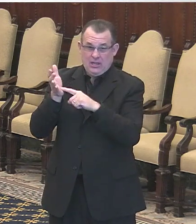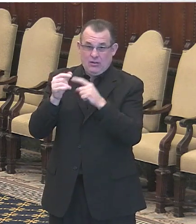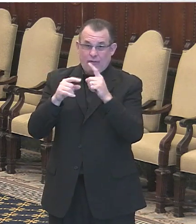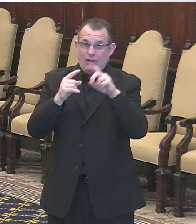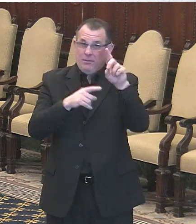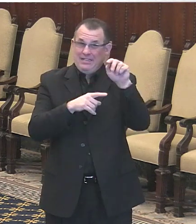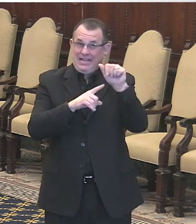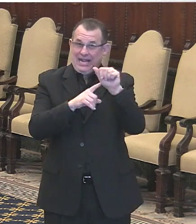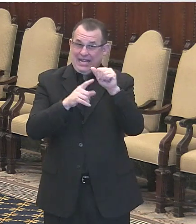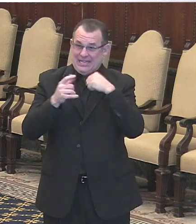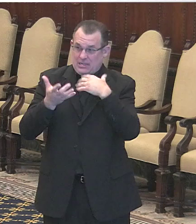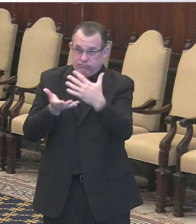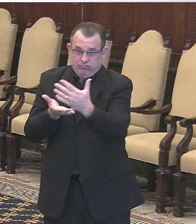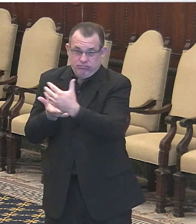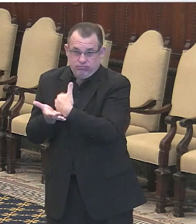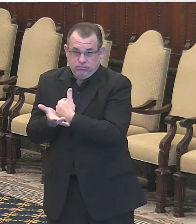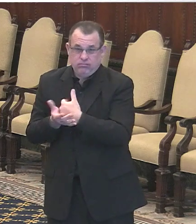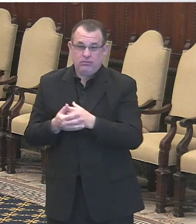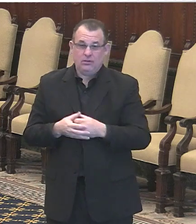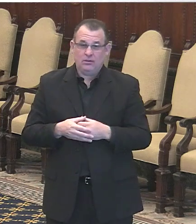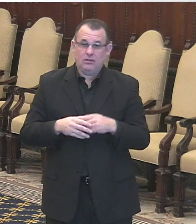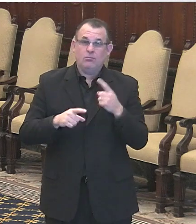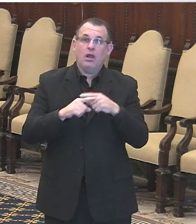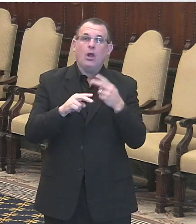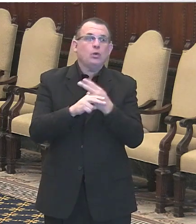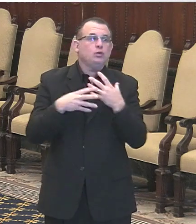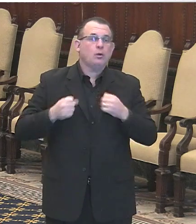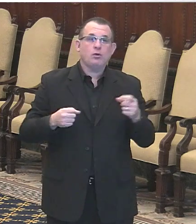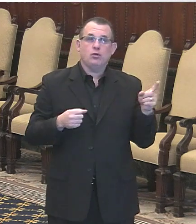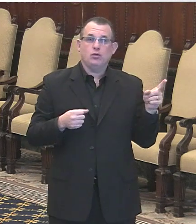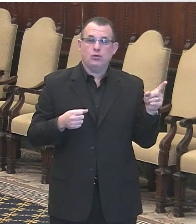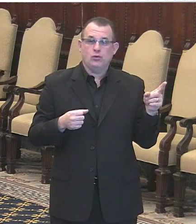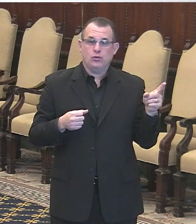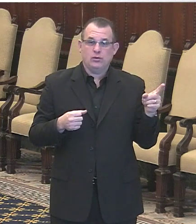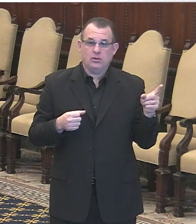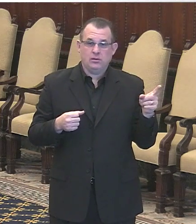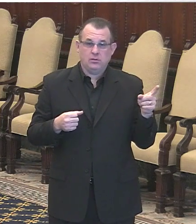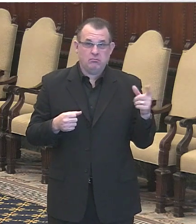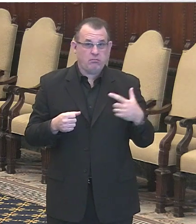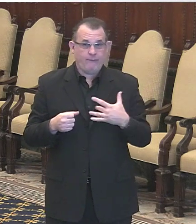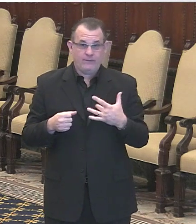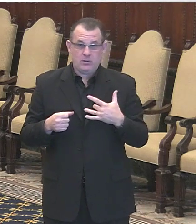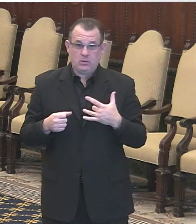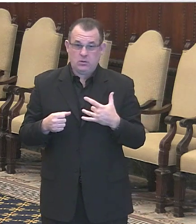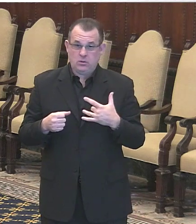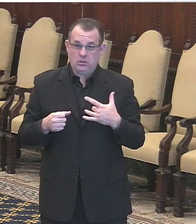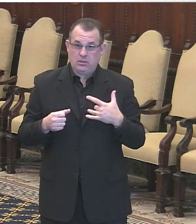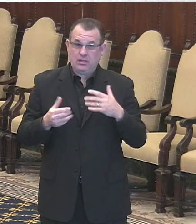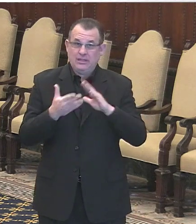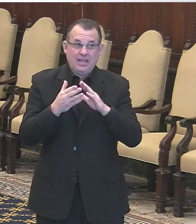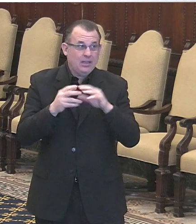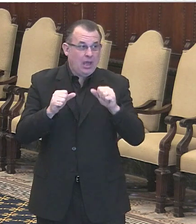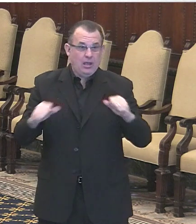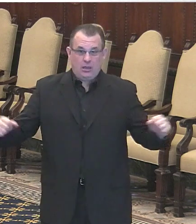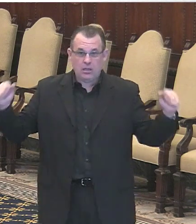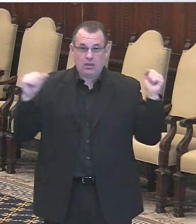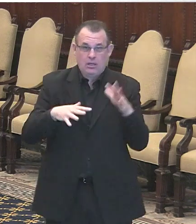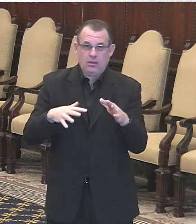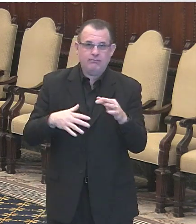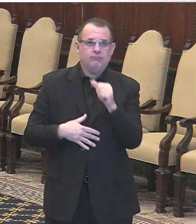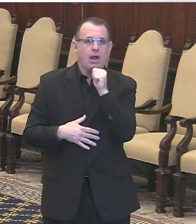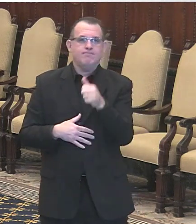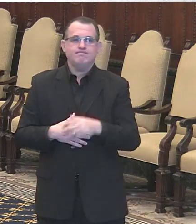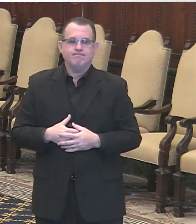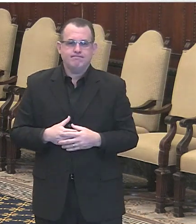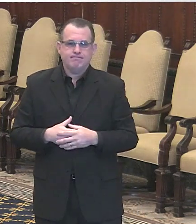also what kind of consumer confidence is, whether people are going to do conventions anymore, or they're going to do them differently, or are they okay